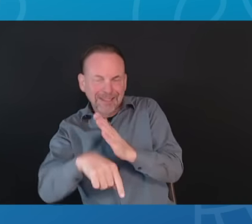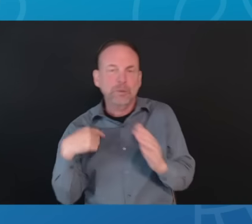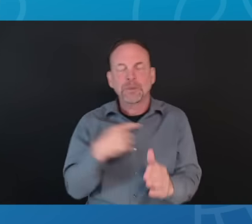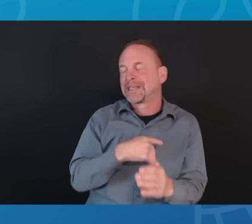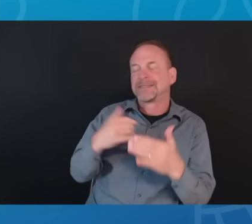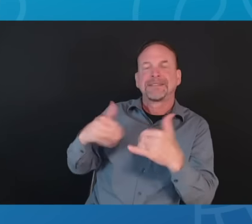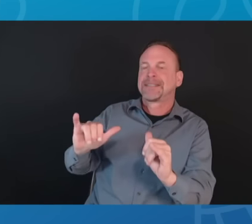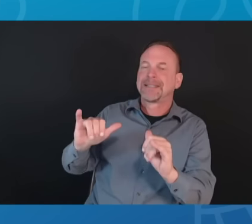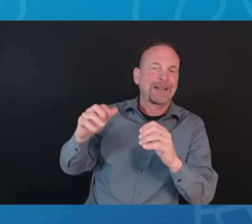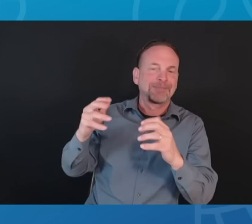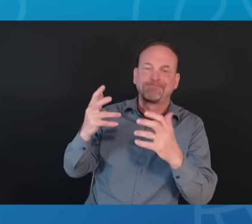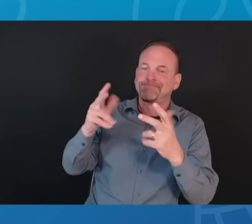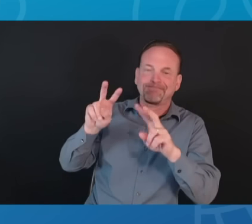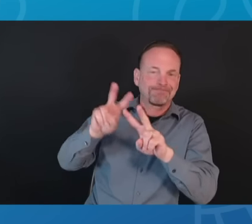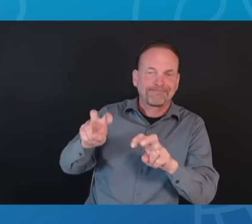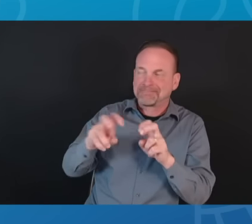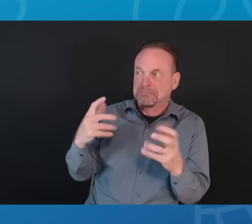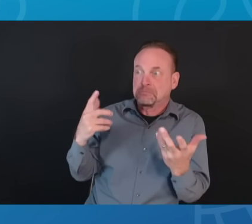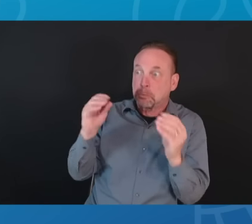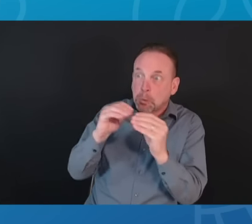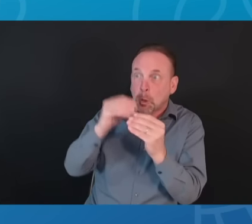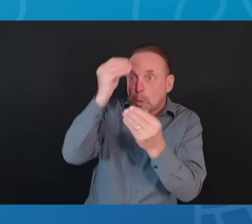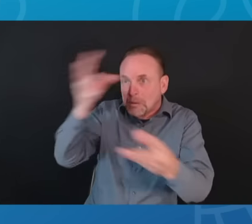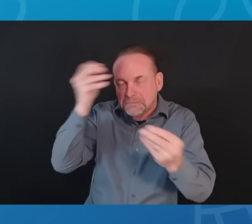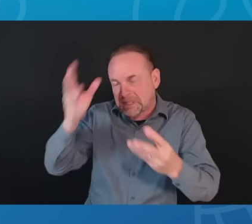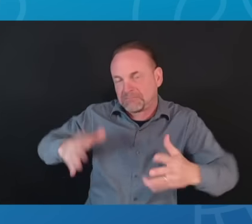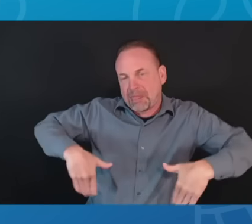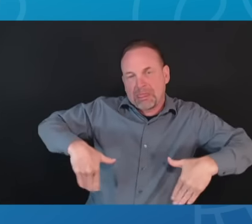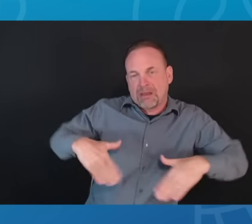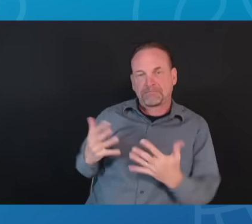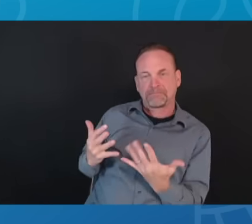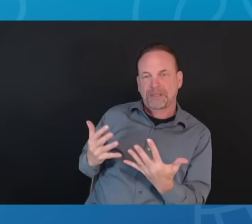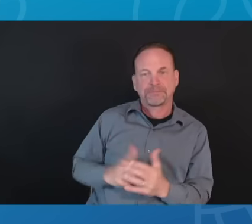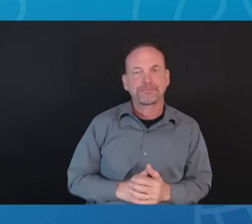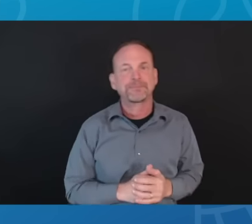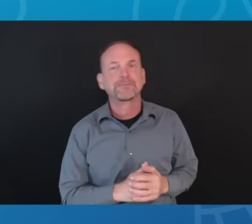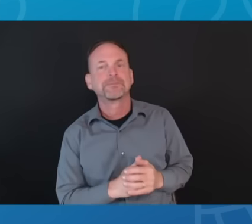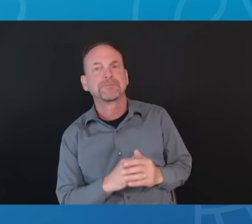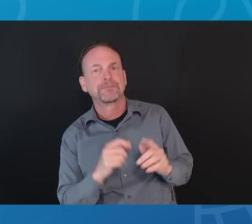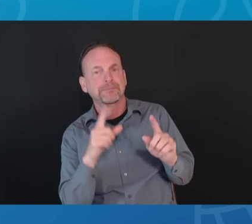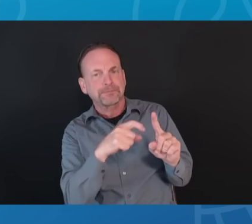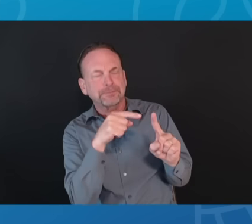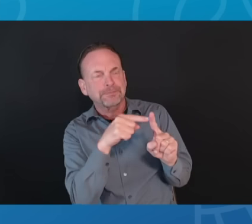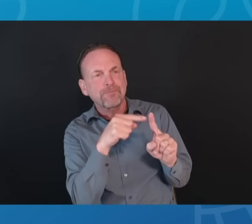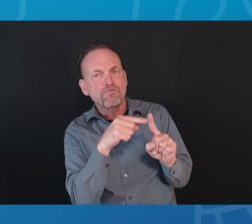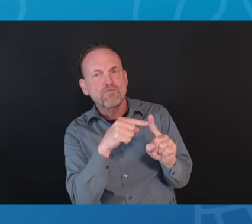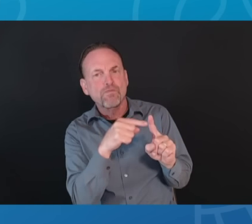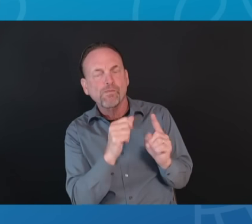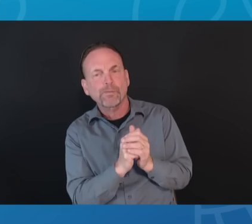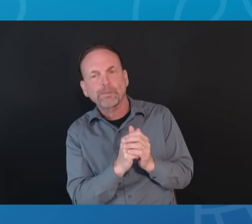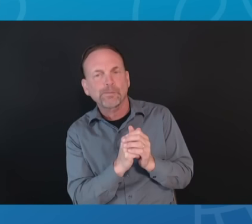Last week, Iranian-backed groups in Iraq attacked Golan Heights. They killed two IDF members and injured two dozens.